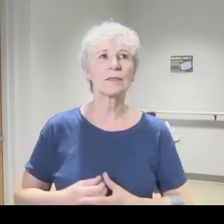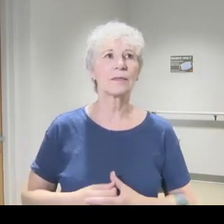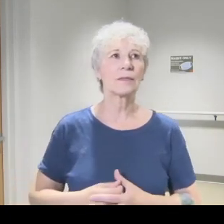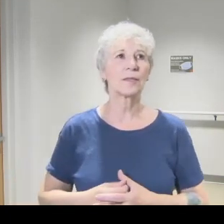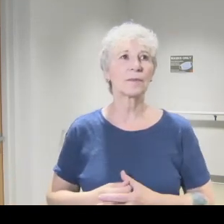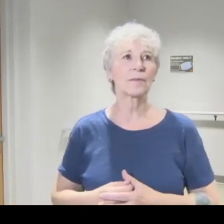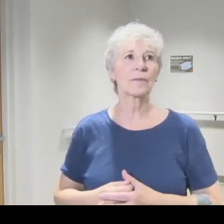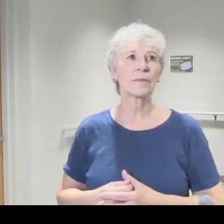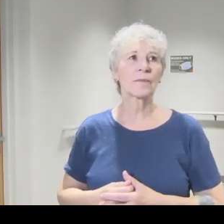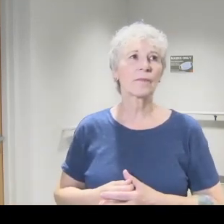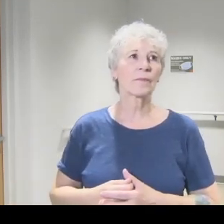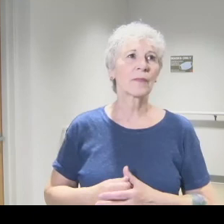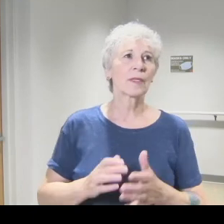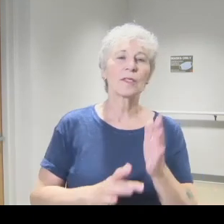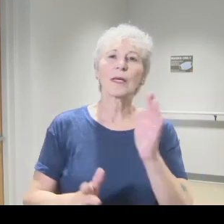end.